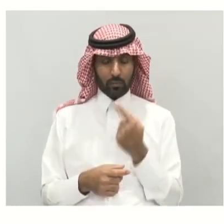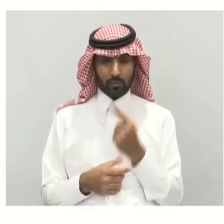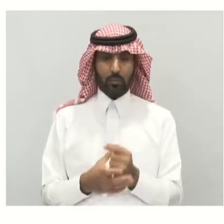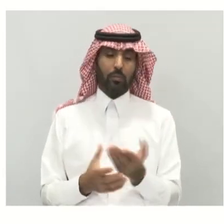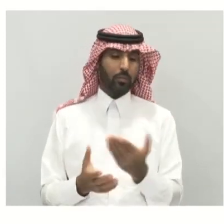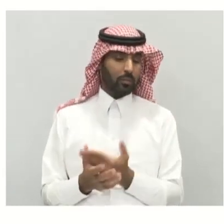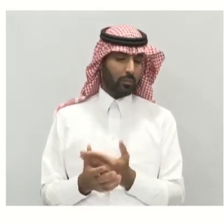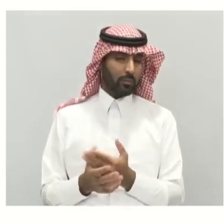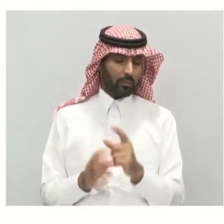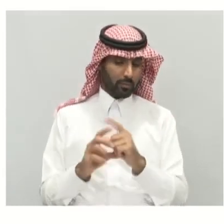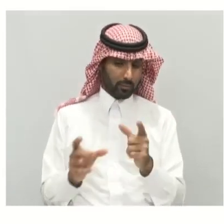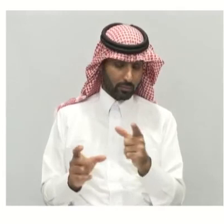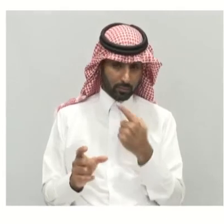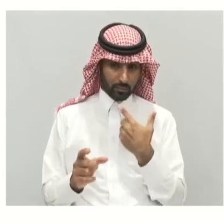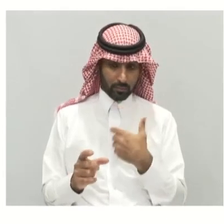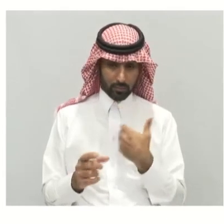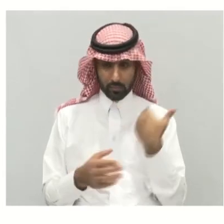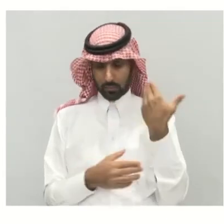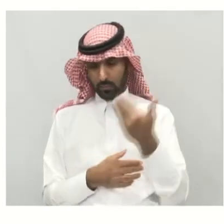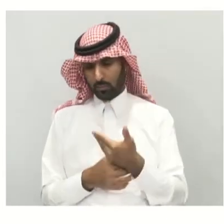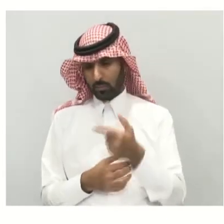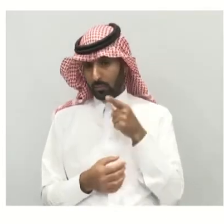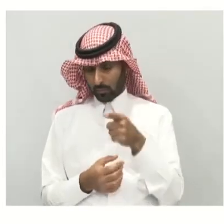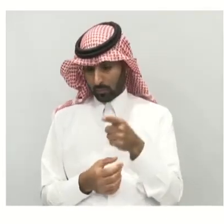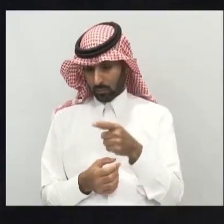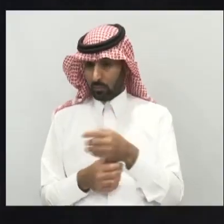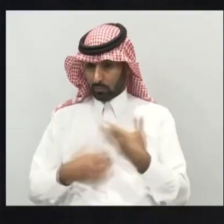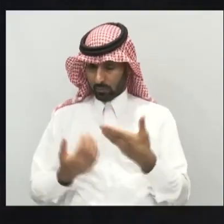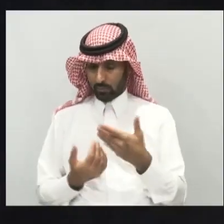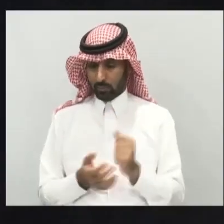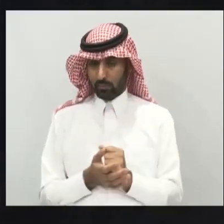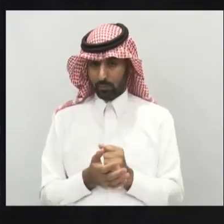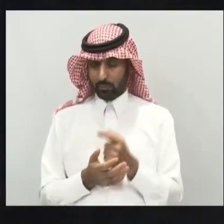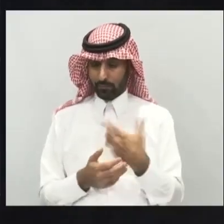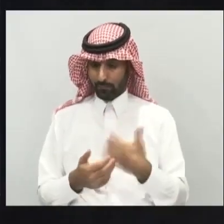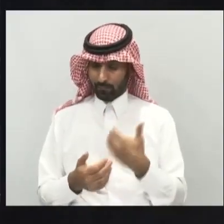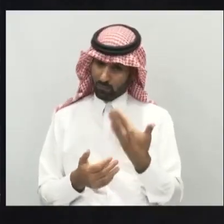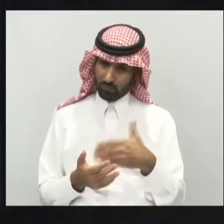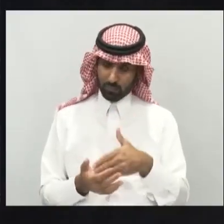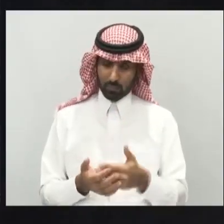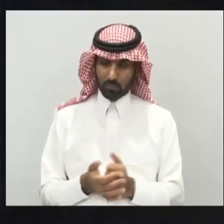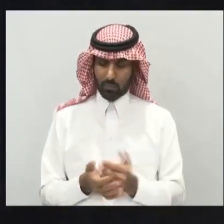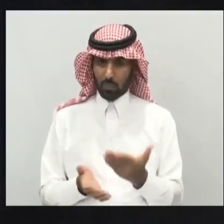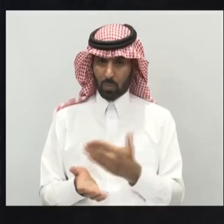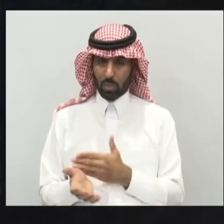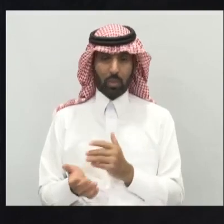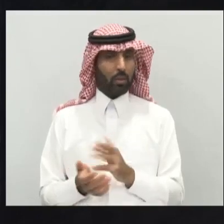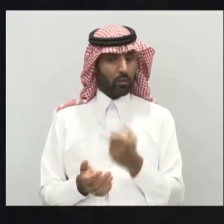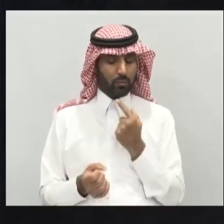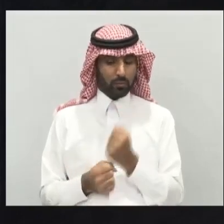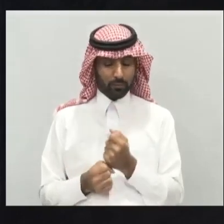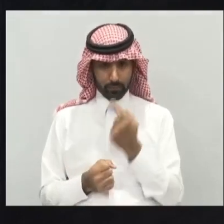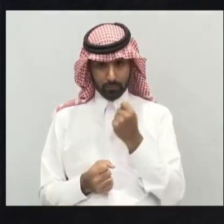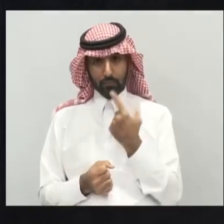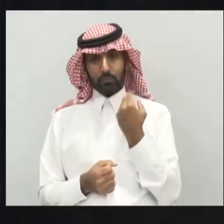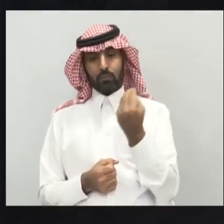their comments? Their feedback? What did they tell you? Did they enjoy it? Did they feel scared? How did they